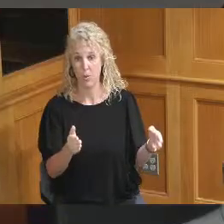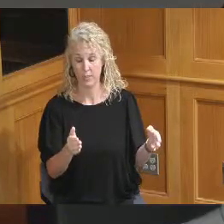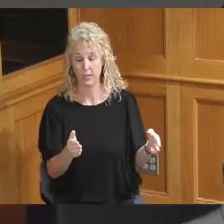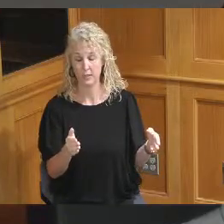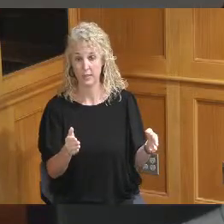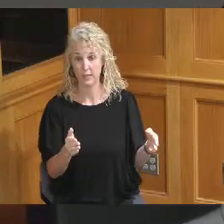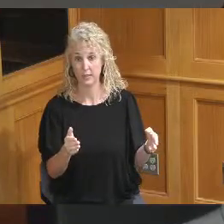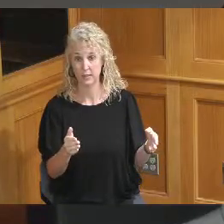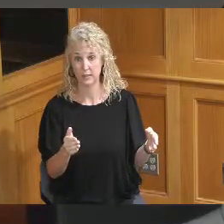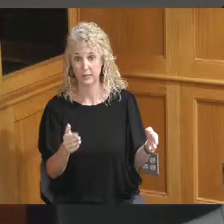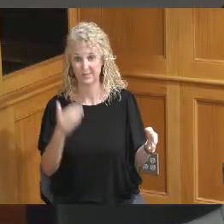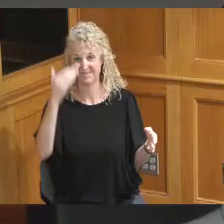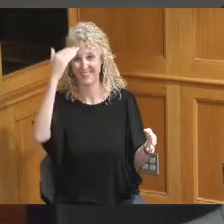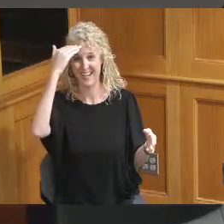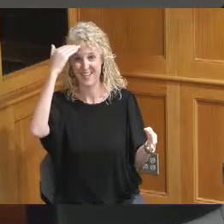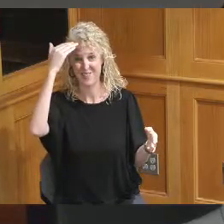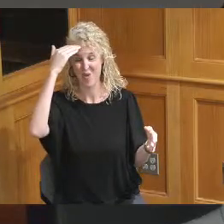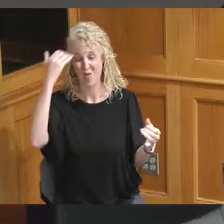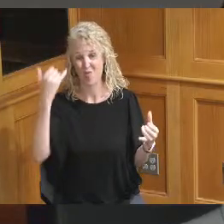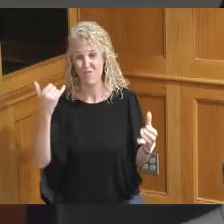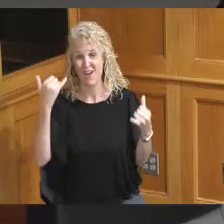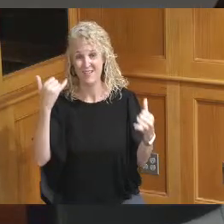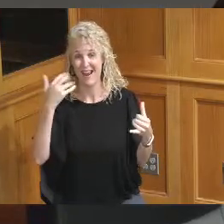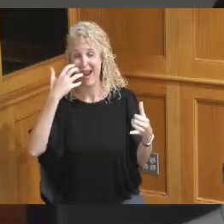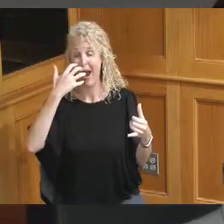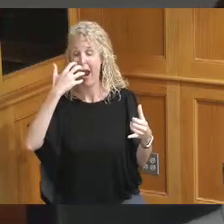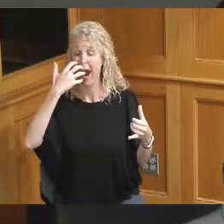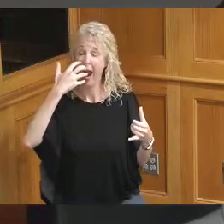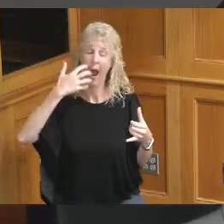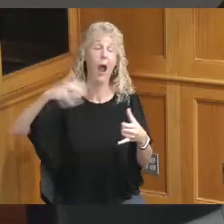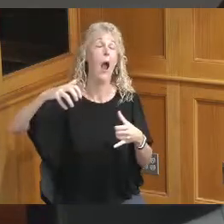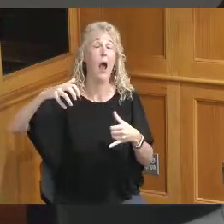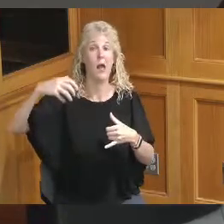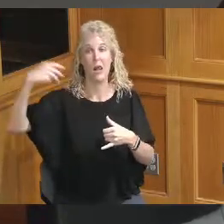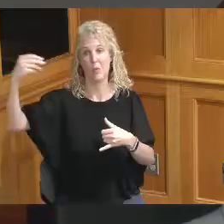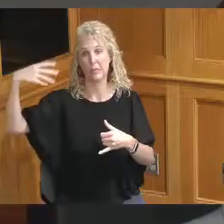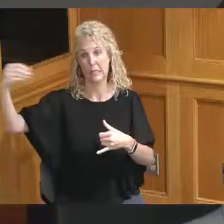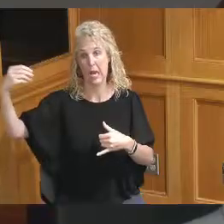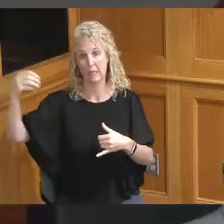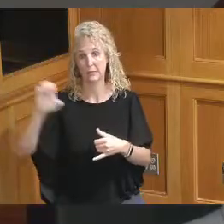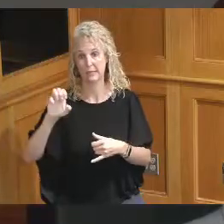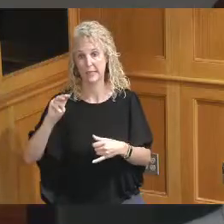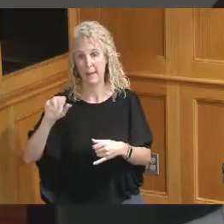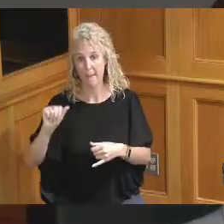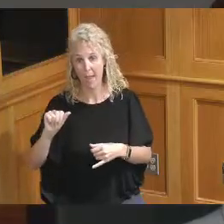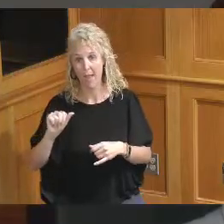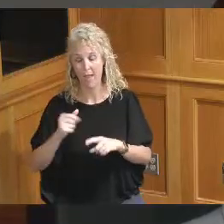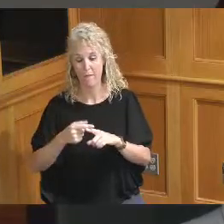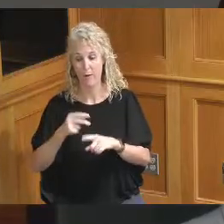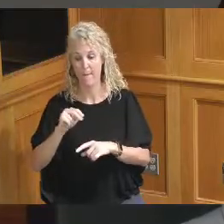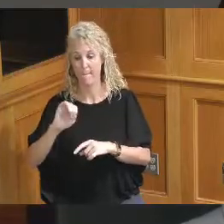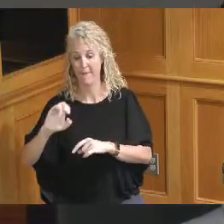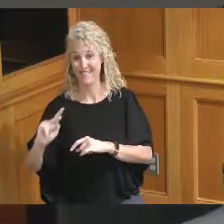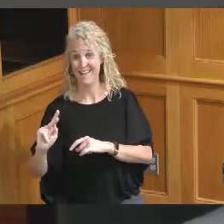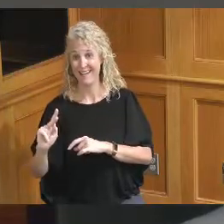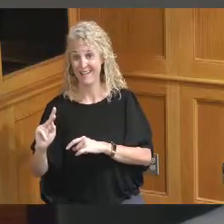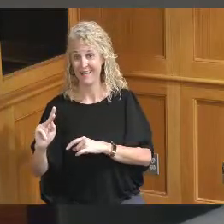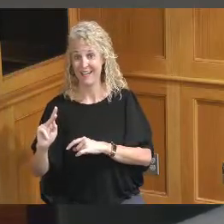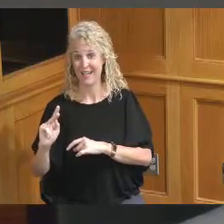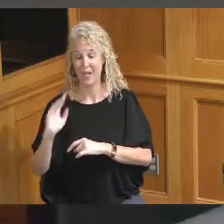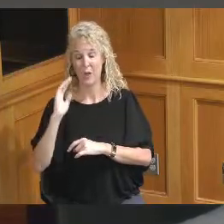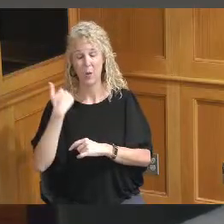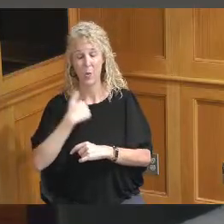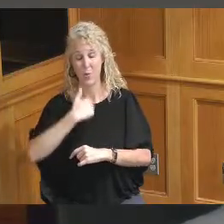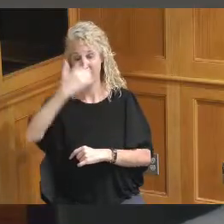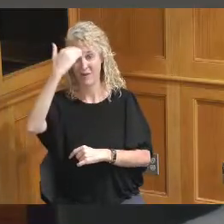some severe heat going on. We're getting the email updates from EMA and Nick Crosley, and it's